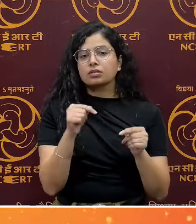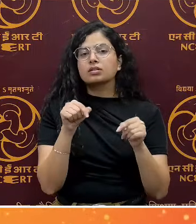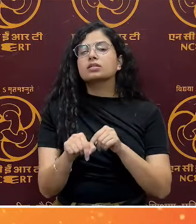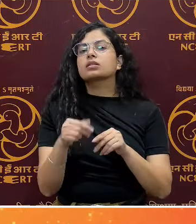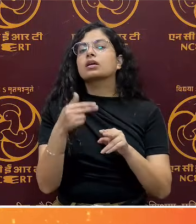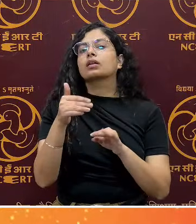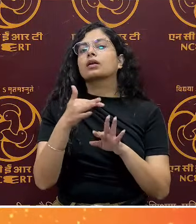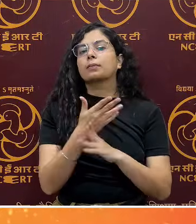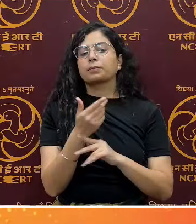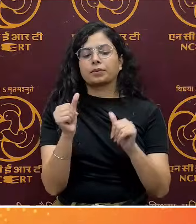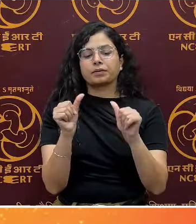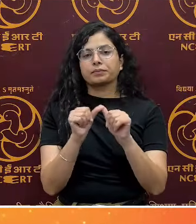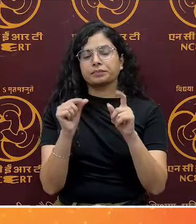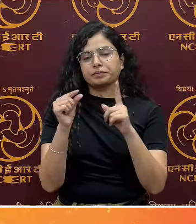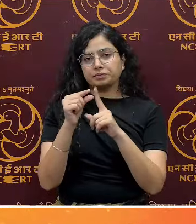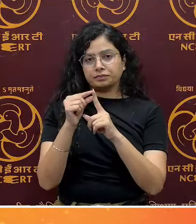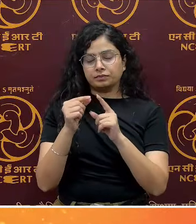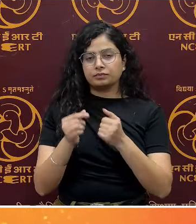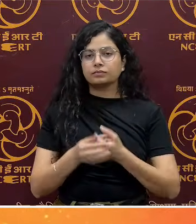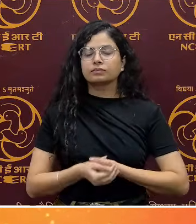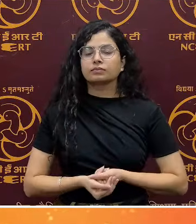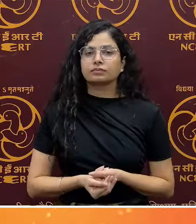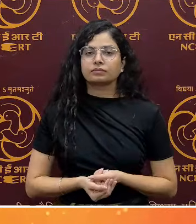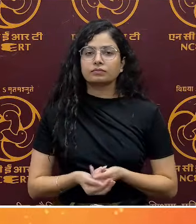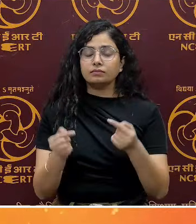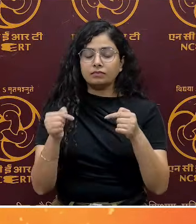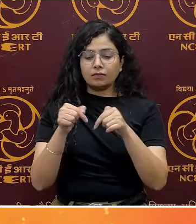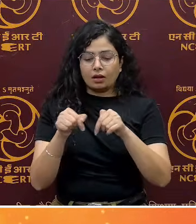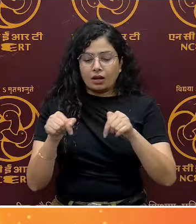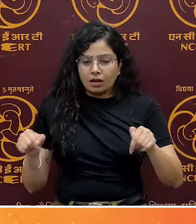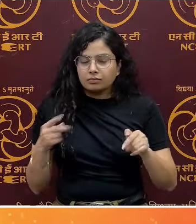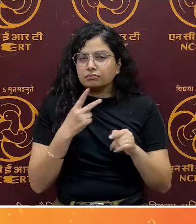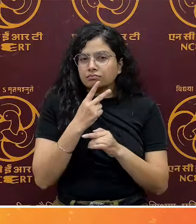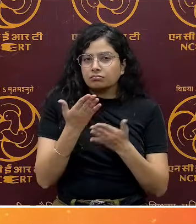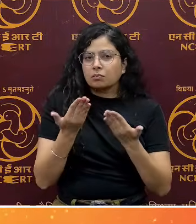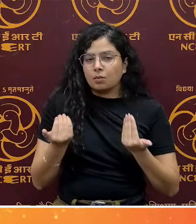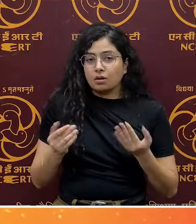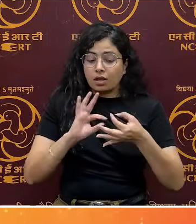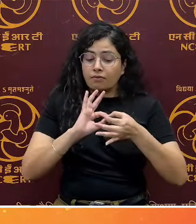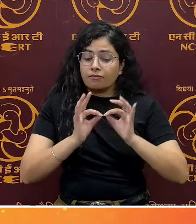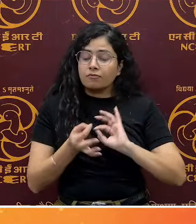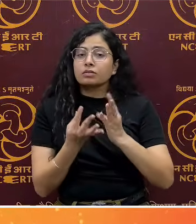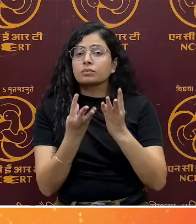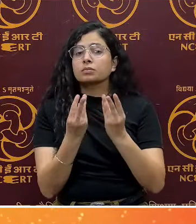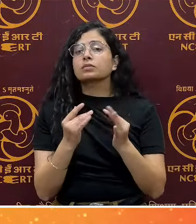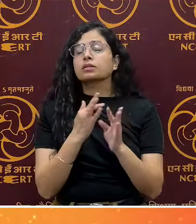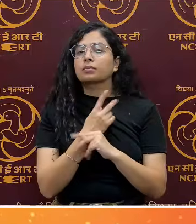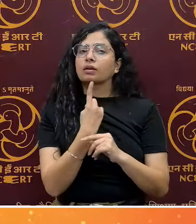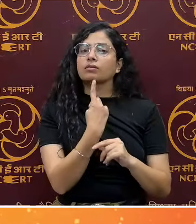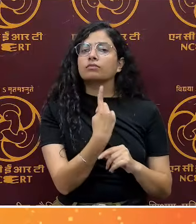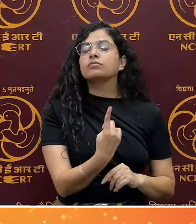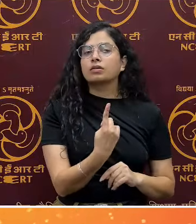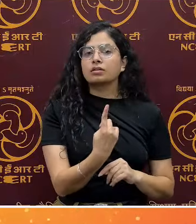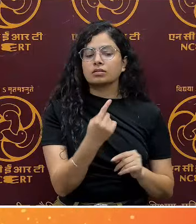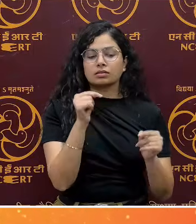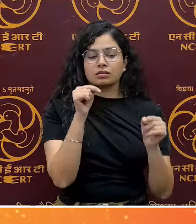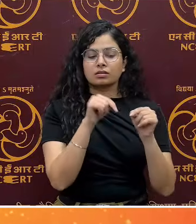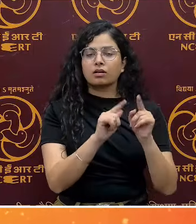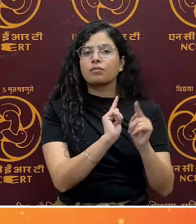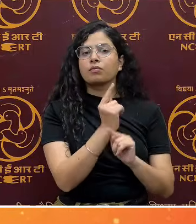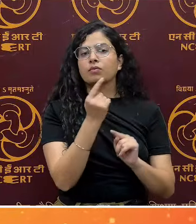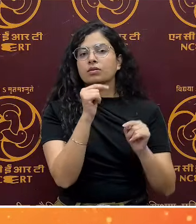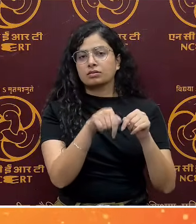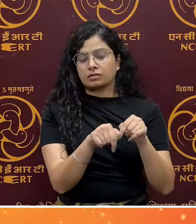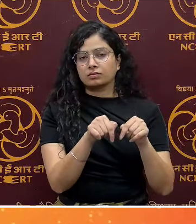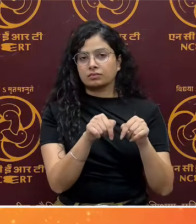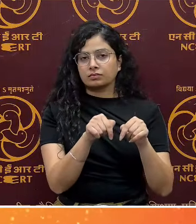a arithmetic progression. And here we can observe there is a fixed term, the first term. This is known as the first term,